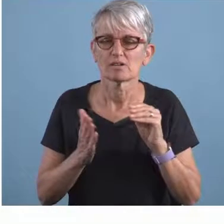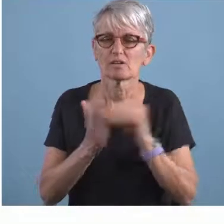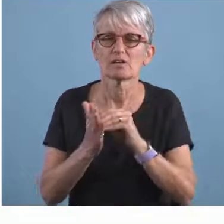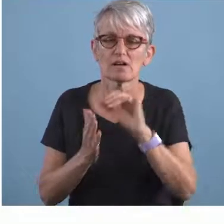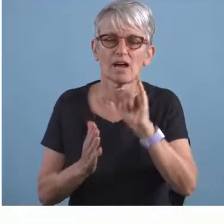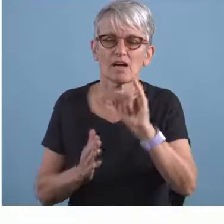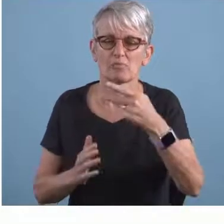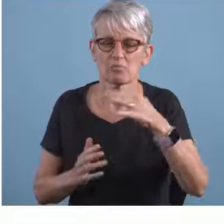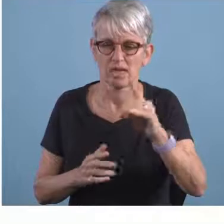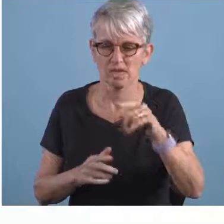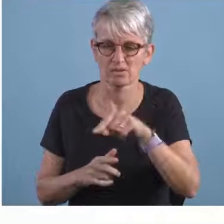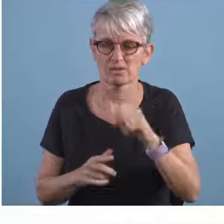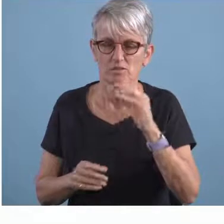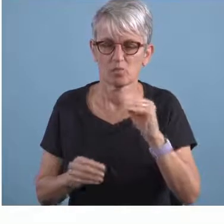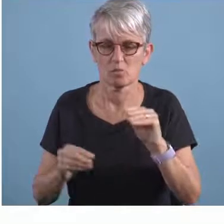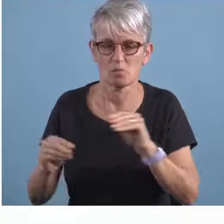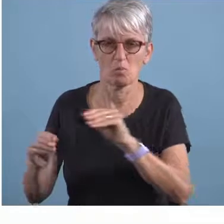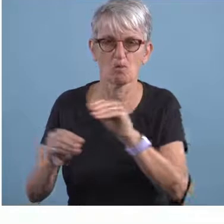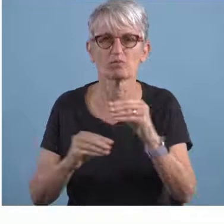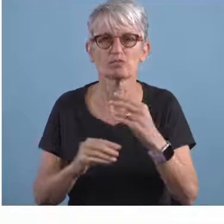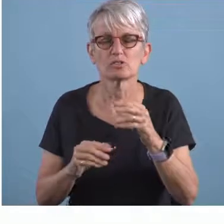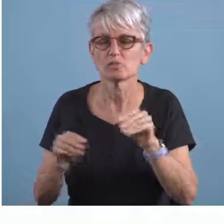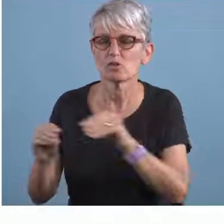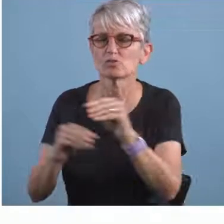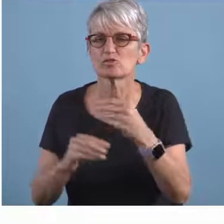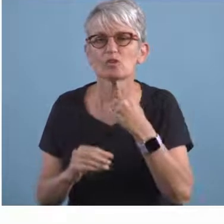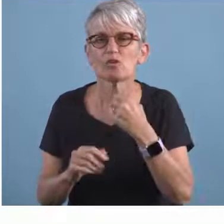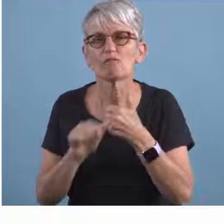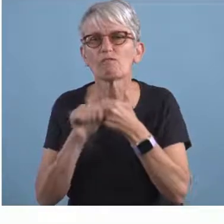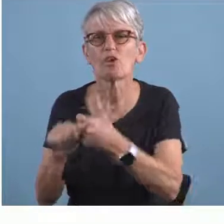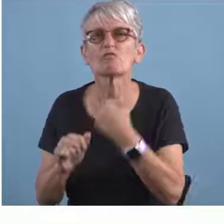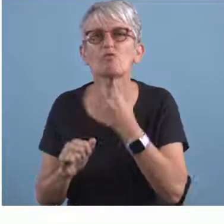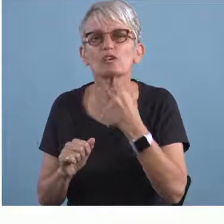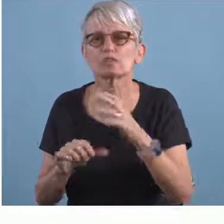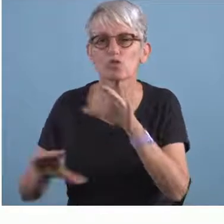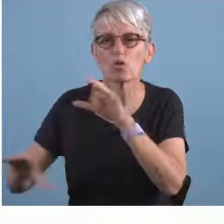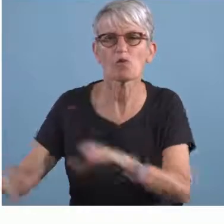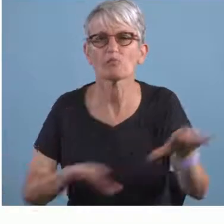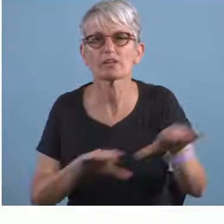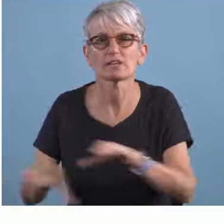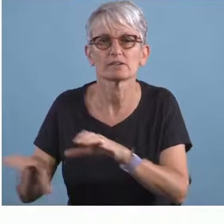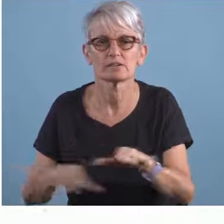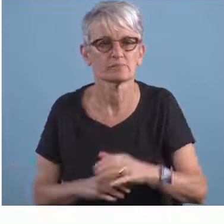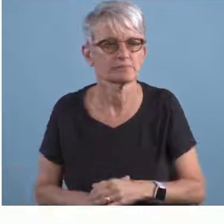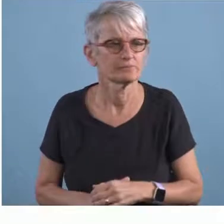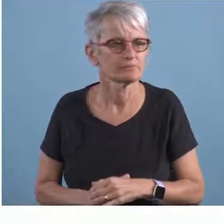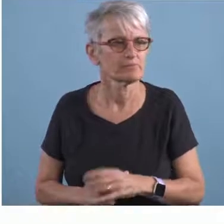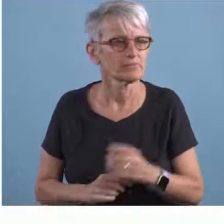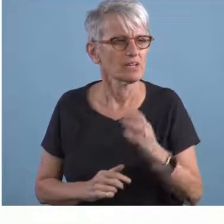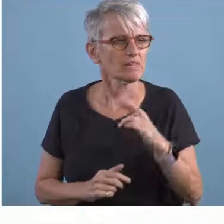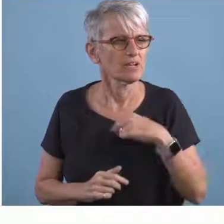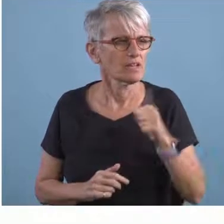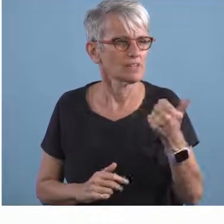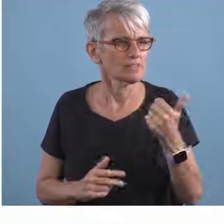it moves to follow the voices or the action. Or even